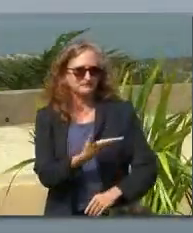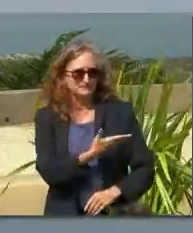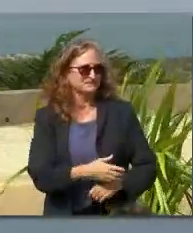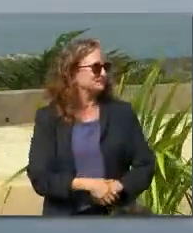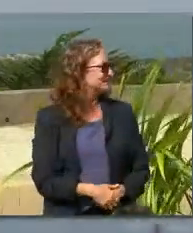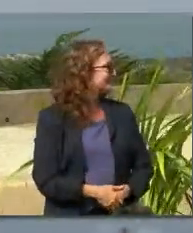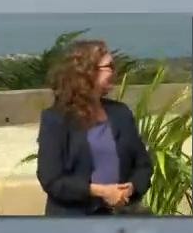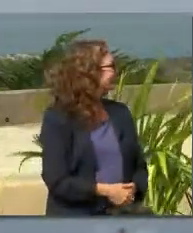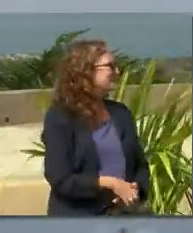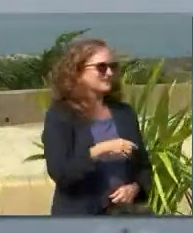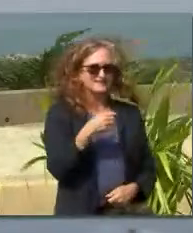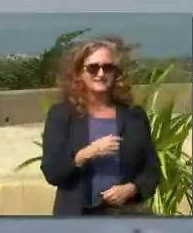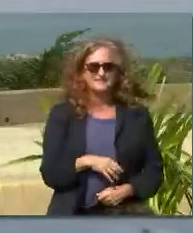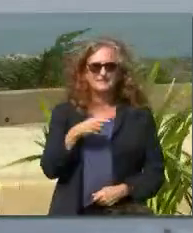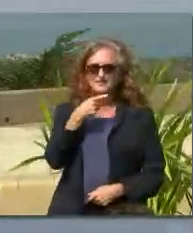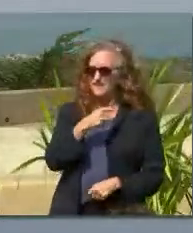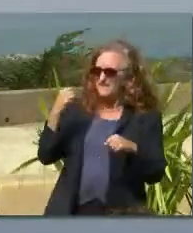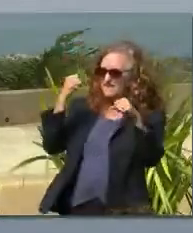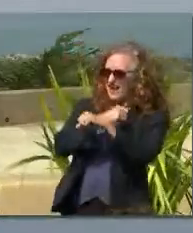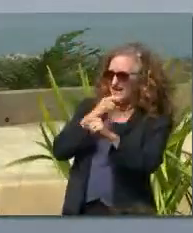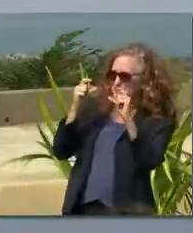Them's fighting words. Thank you.